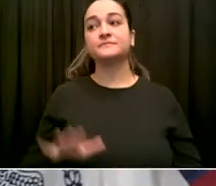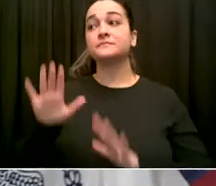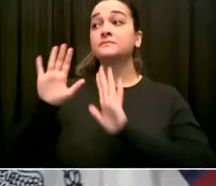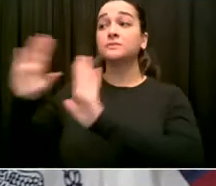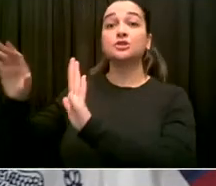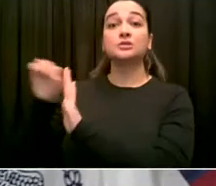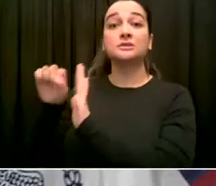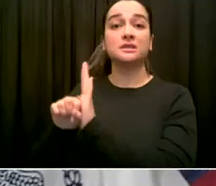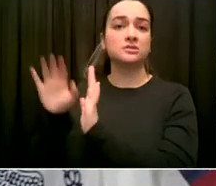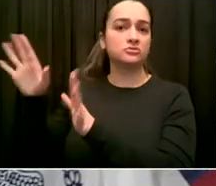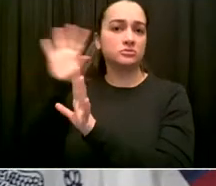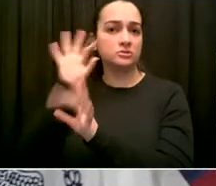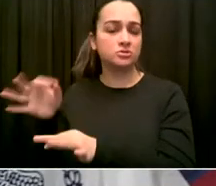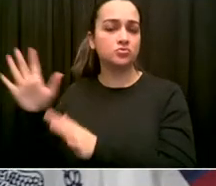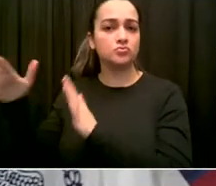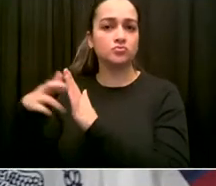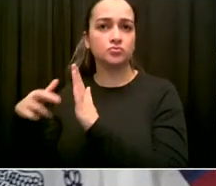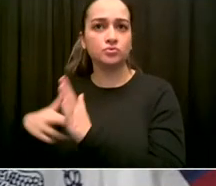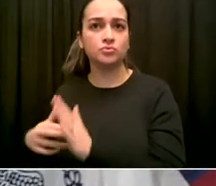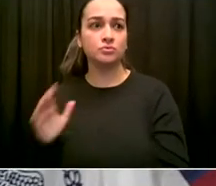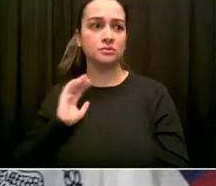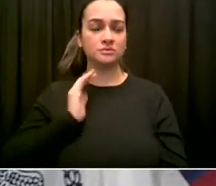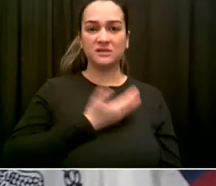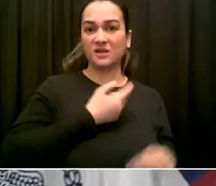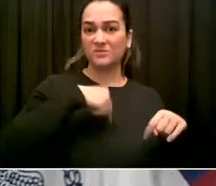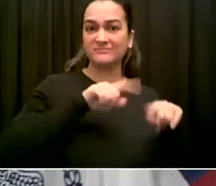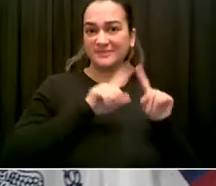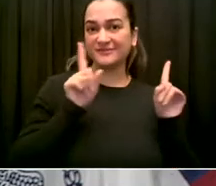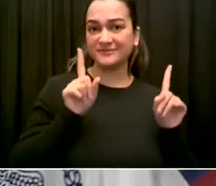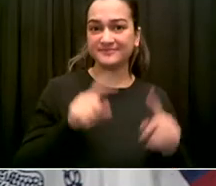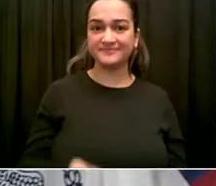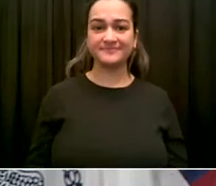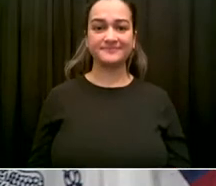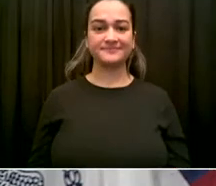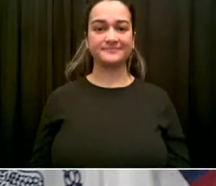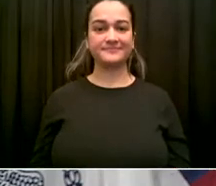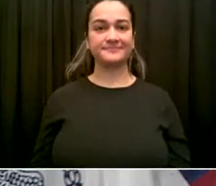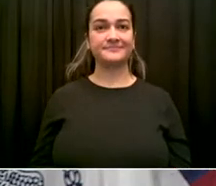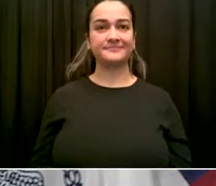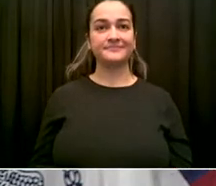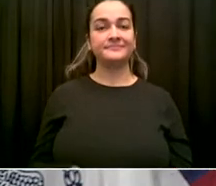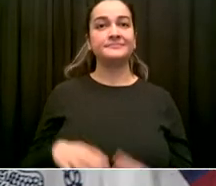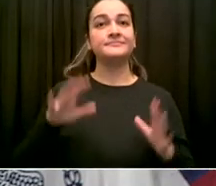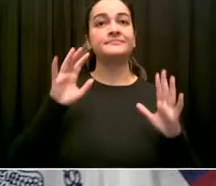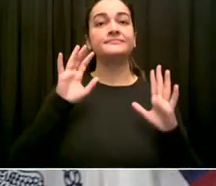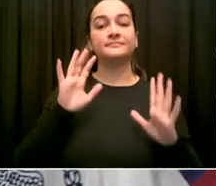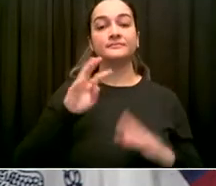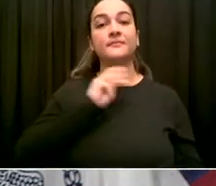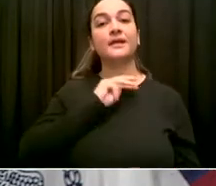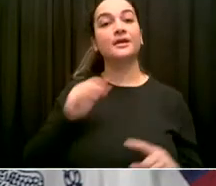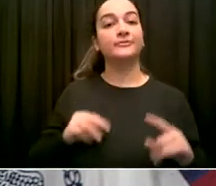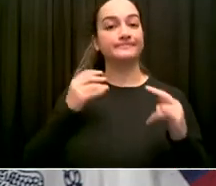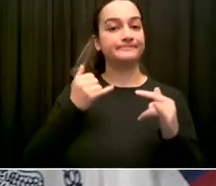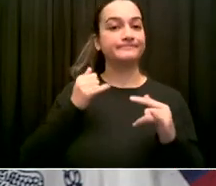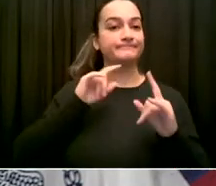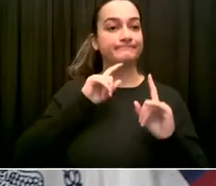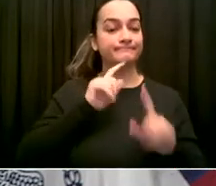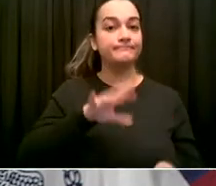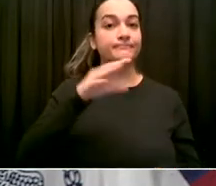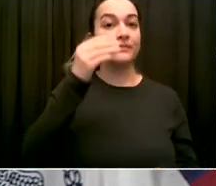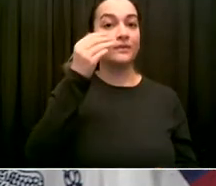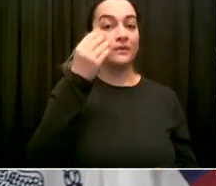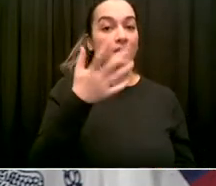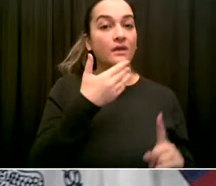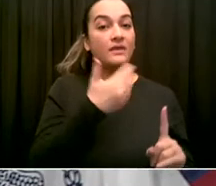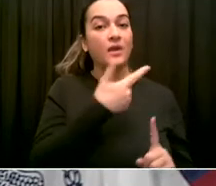a fantastic answer. And I think that last point, we are going out of our way to test a lot of people and be very transparent